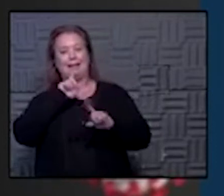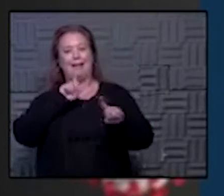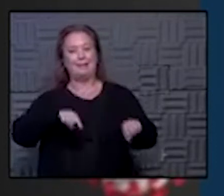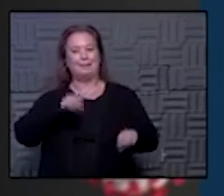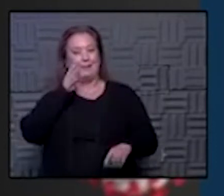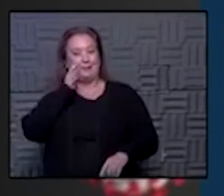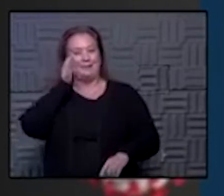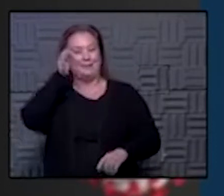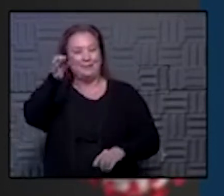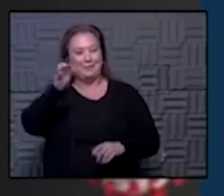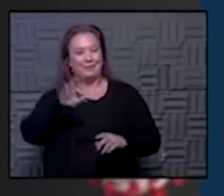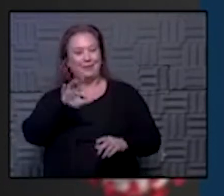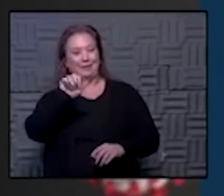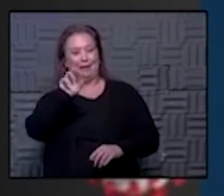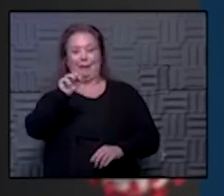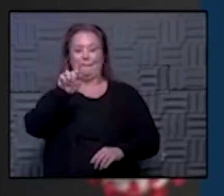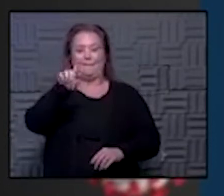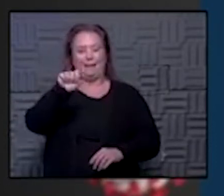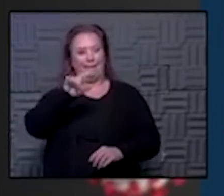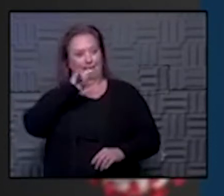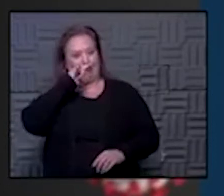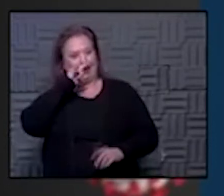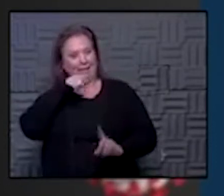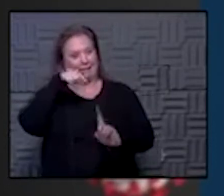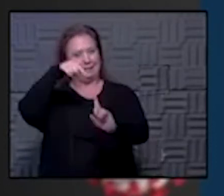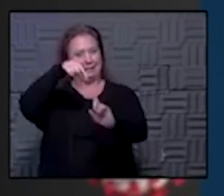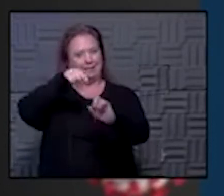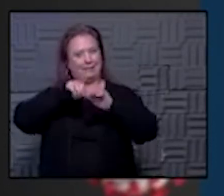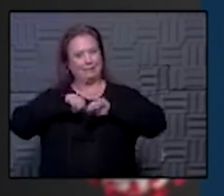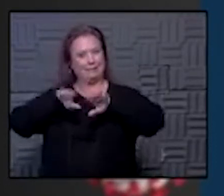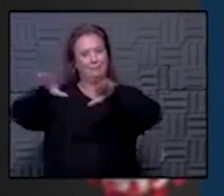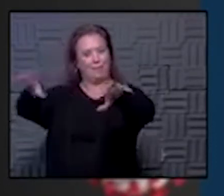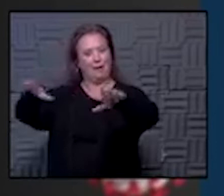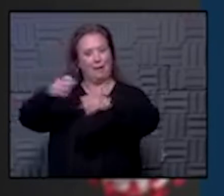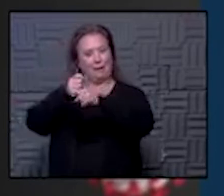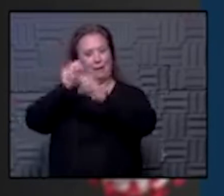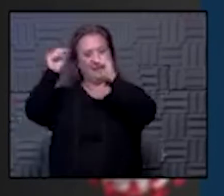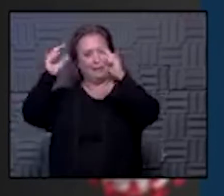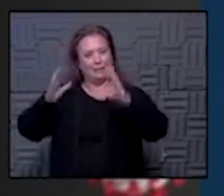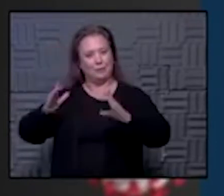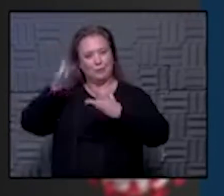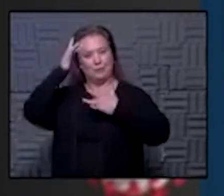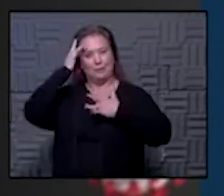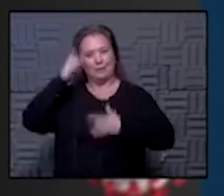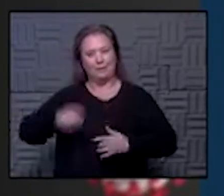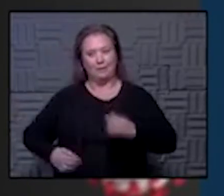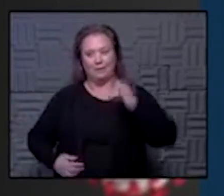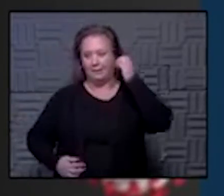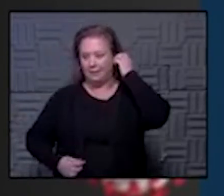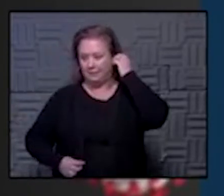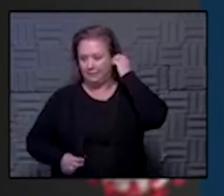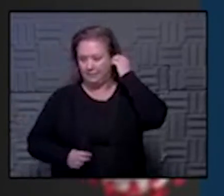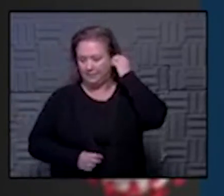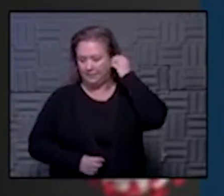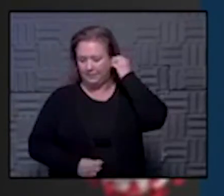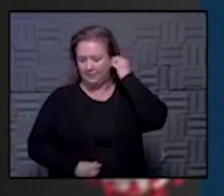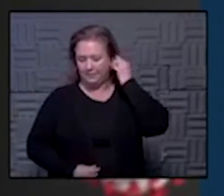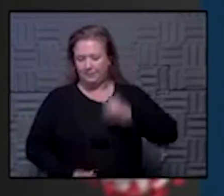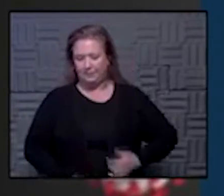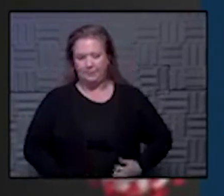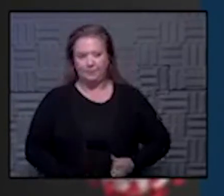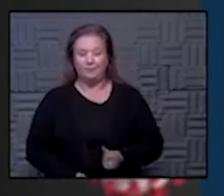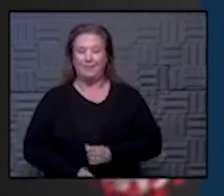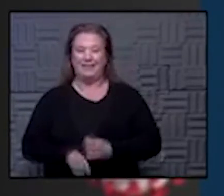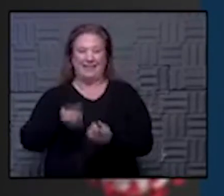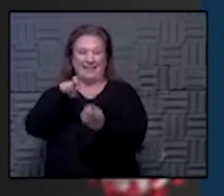one. Amanda, are kids the spreading it and making the teacher sick? Well, I don't know the